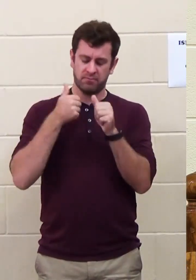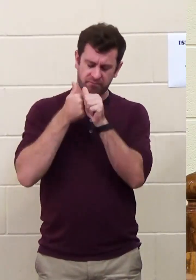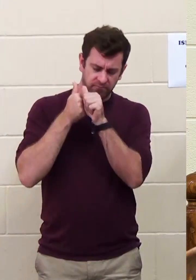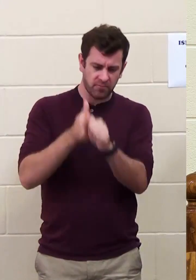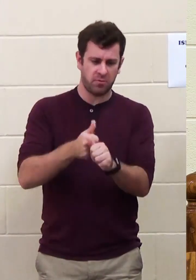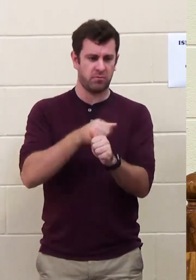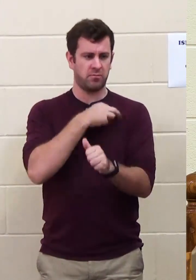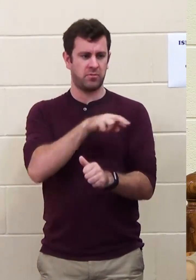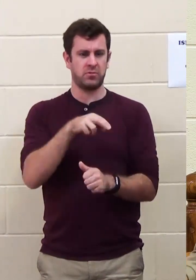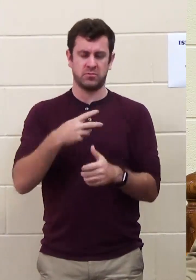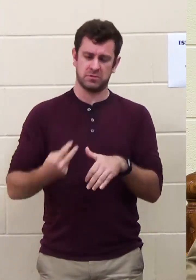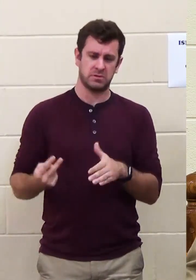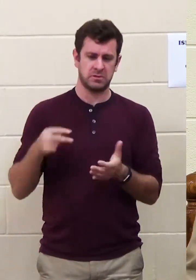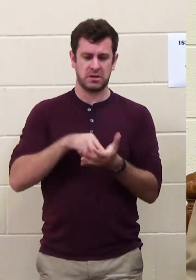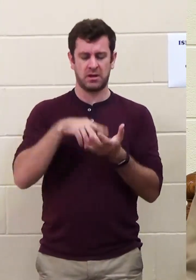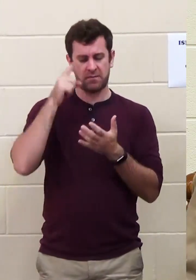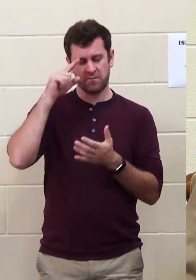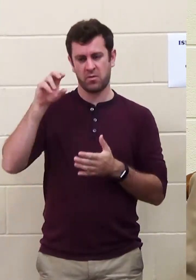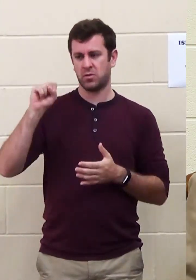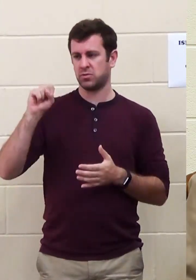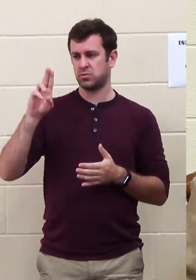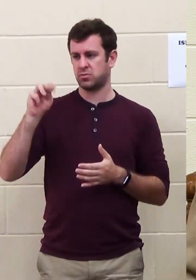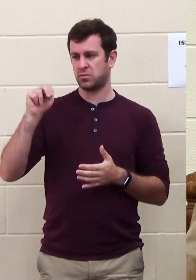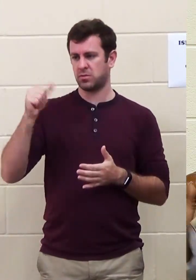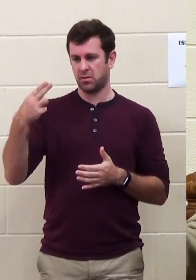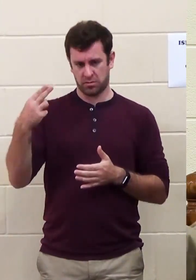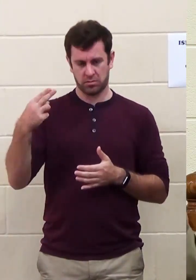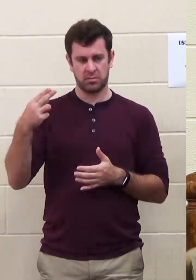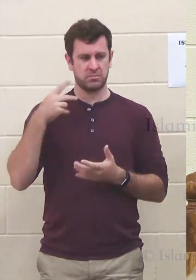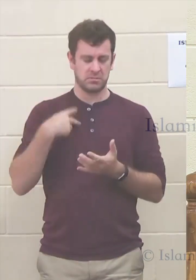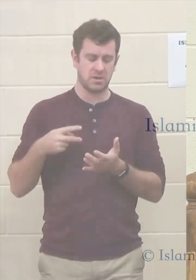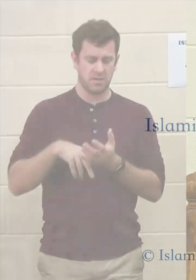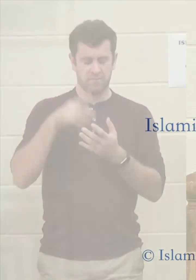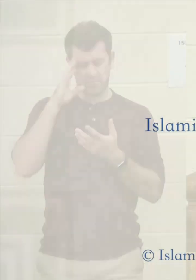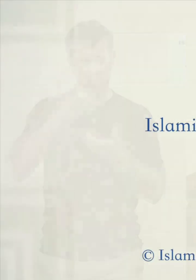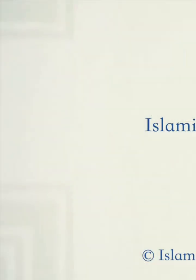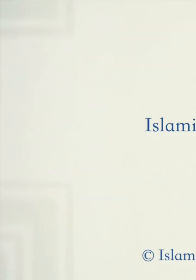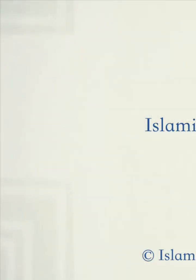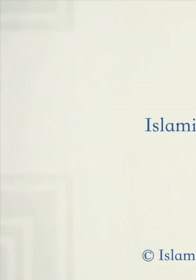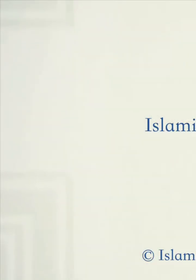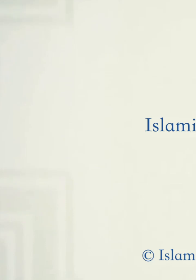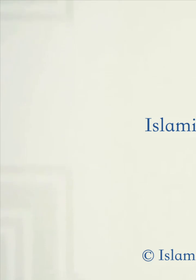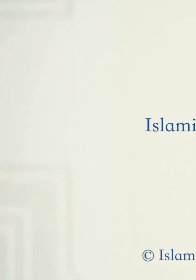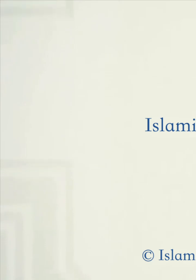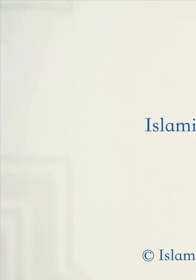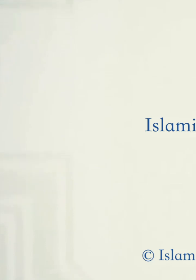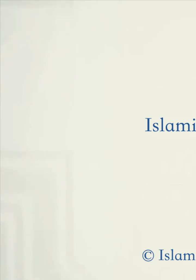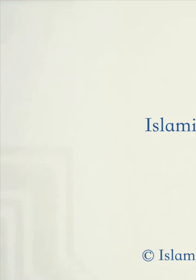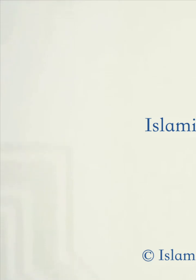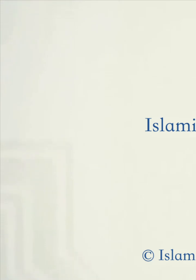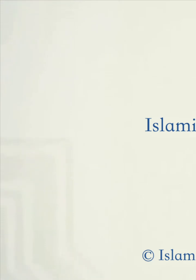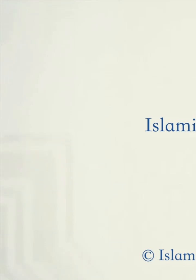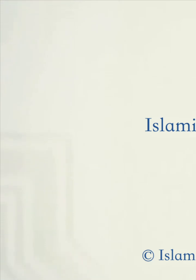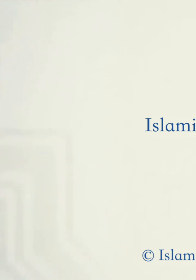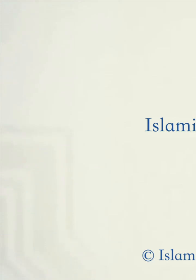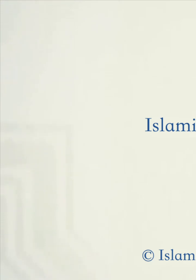will stand for the sunnah and stand for an alliance with all that is good and righteous.